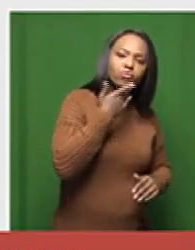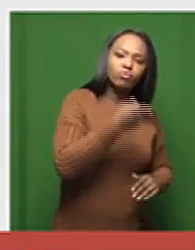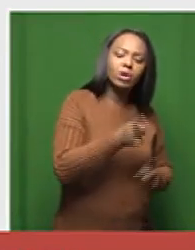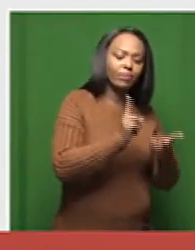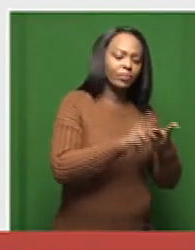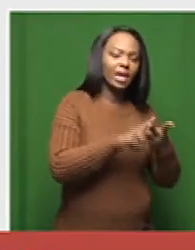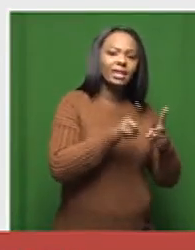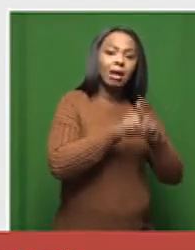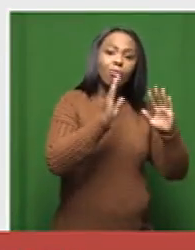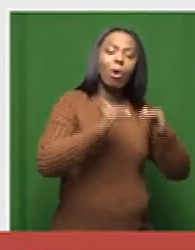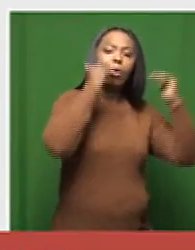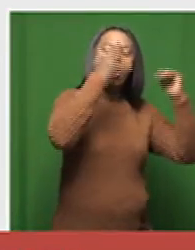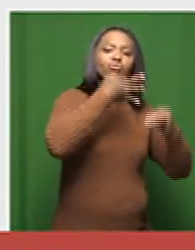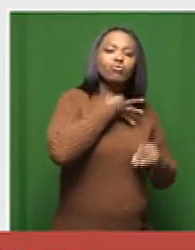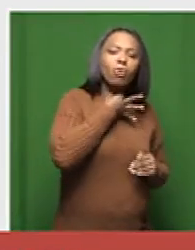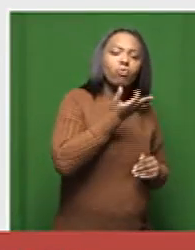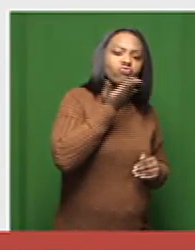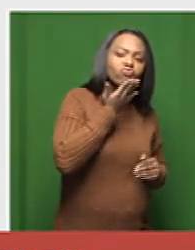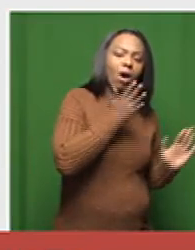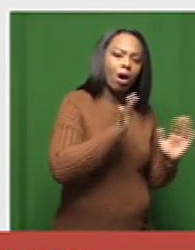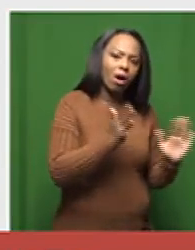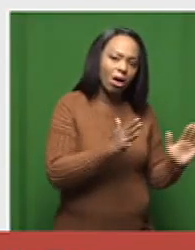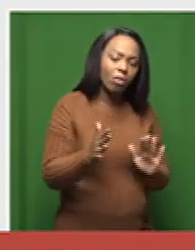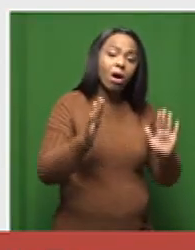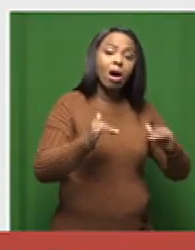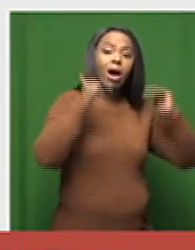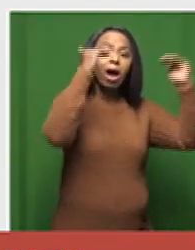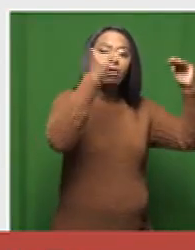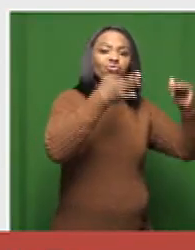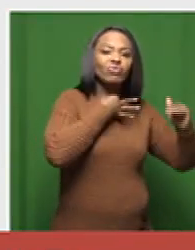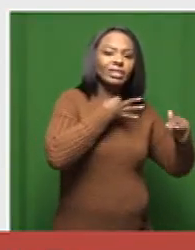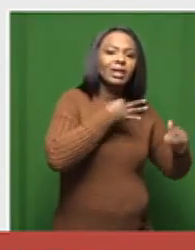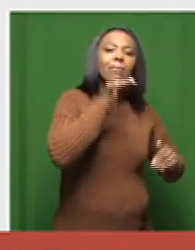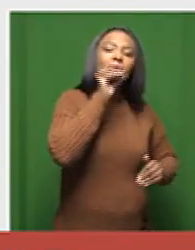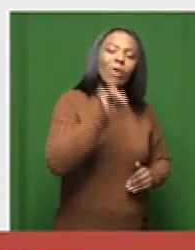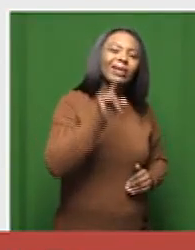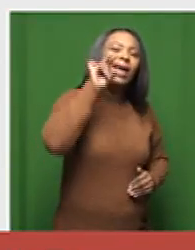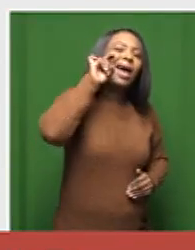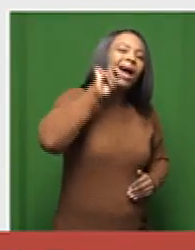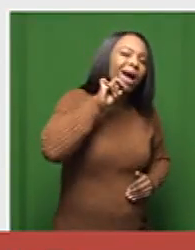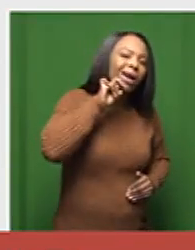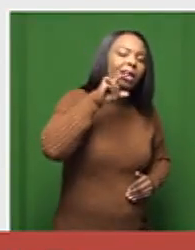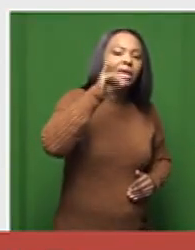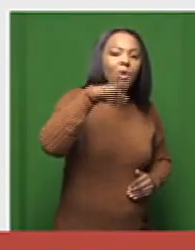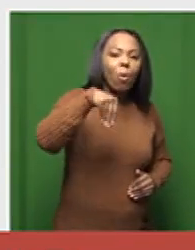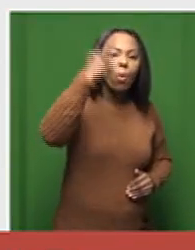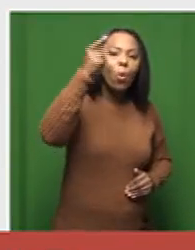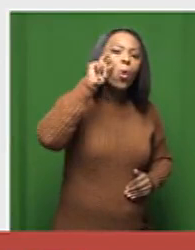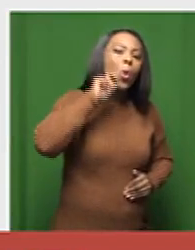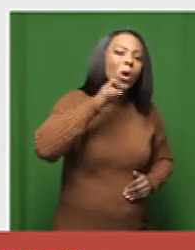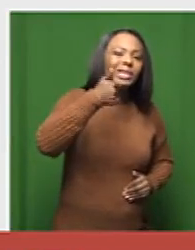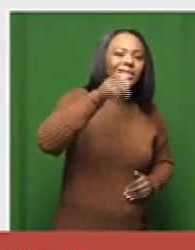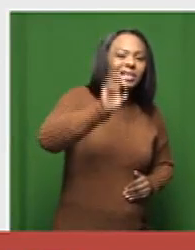risk. So the highest risk is certainly age. So a person who is over the age of